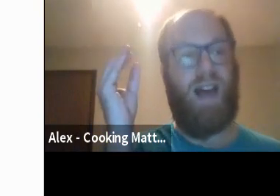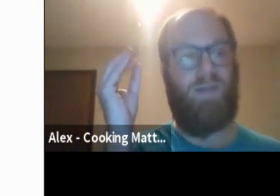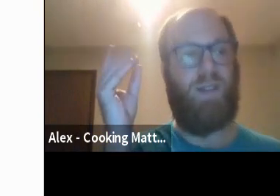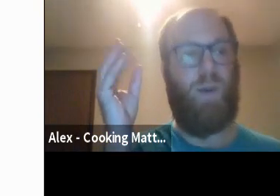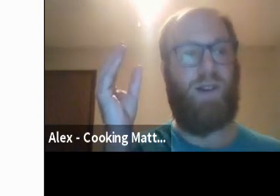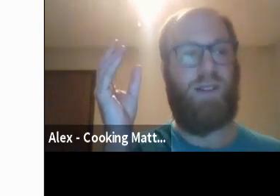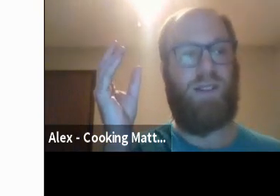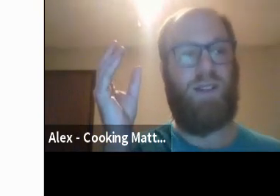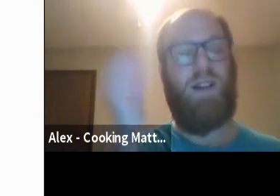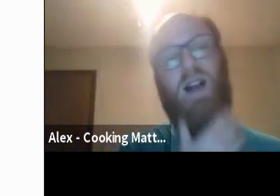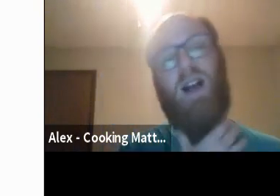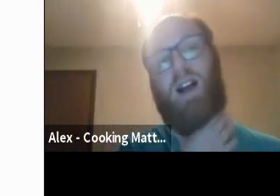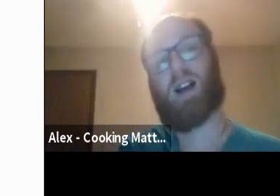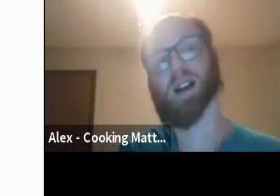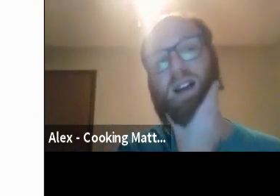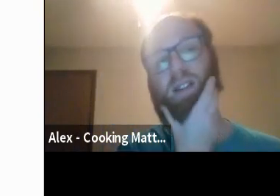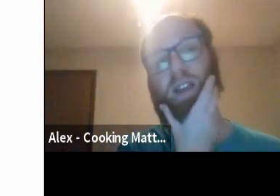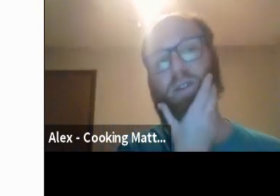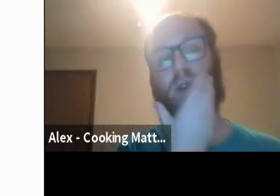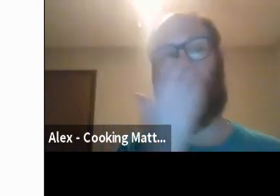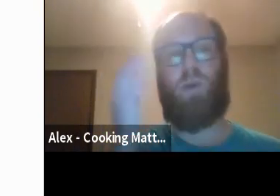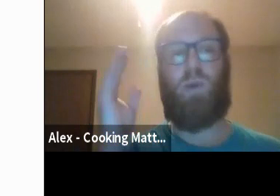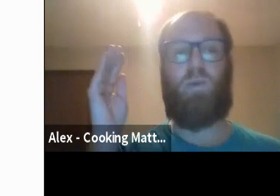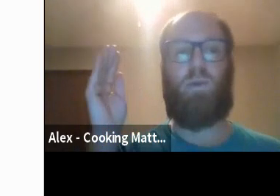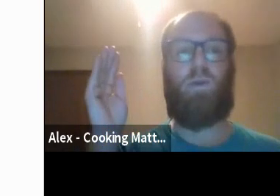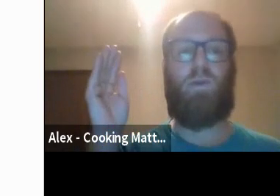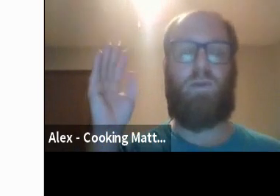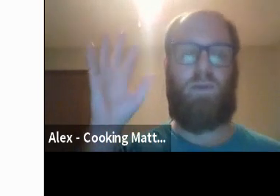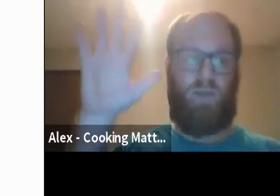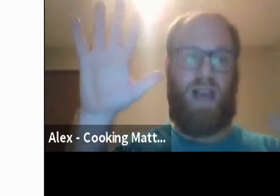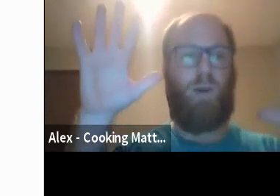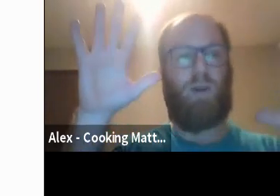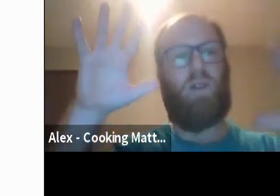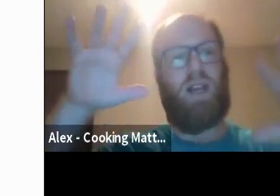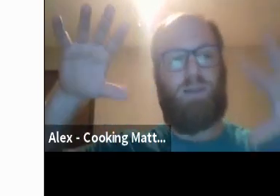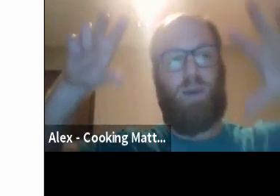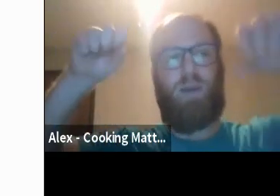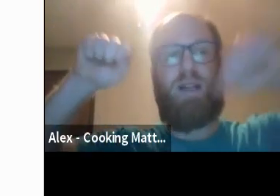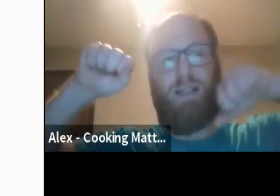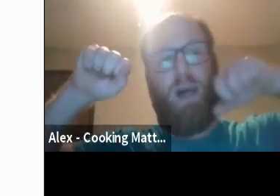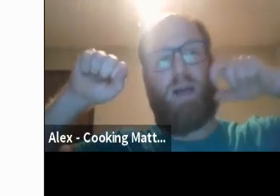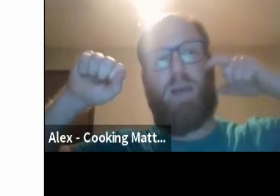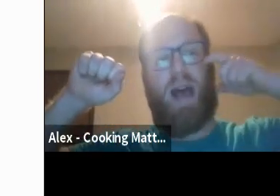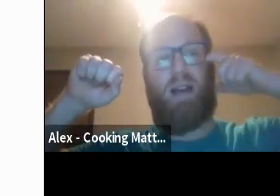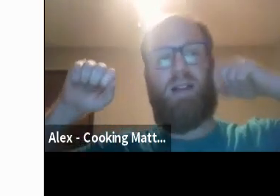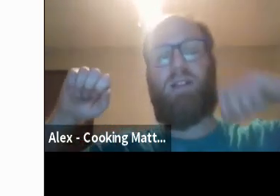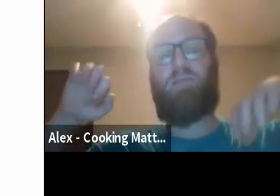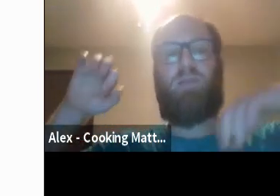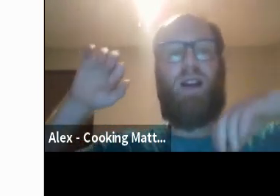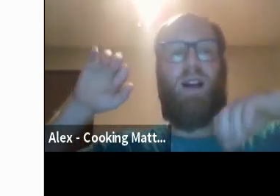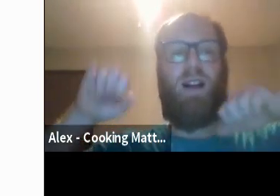unsaturated fat in the oils, if you take cornflakes, put them in a Ziploc